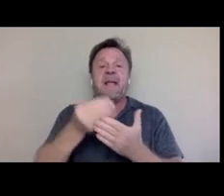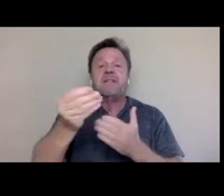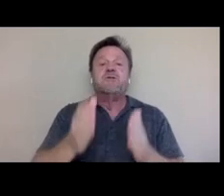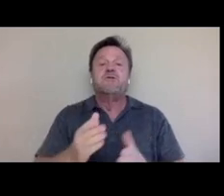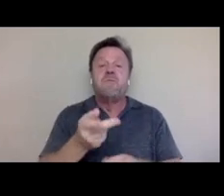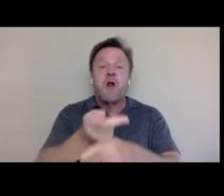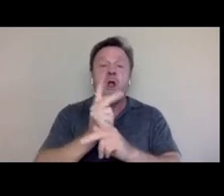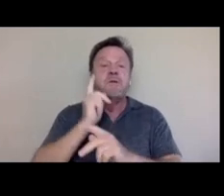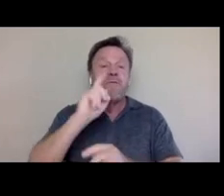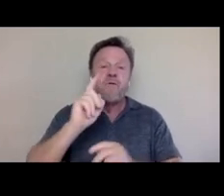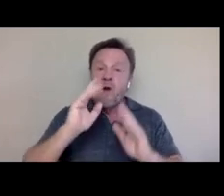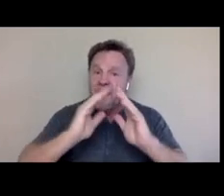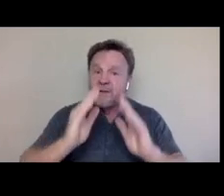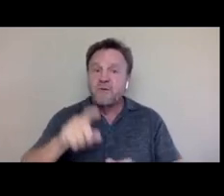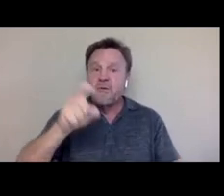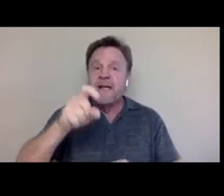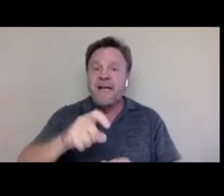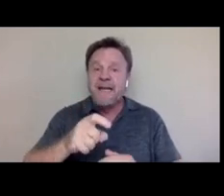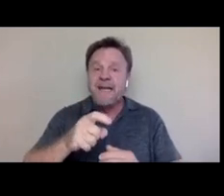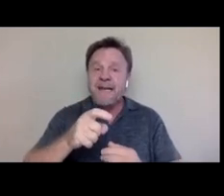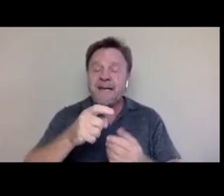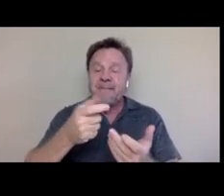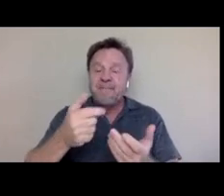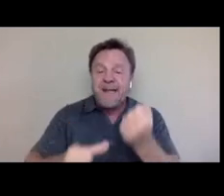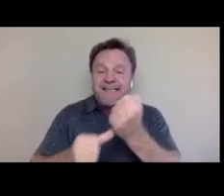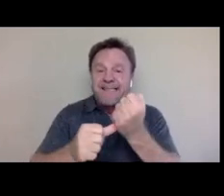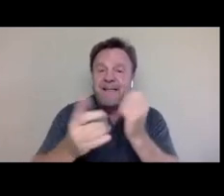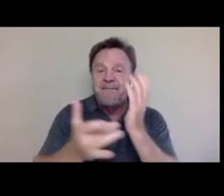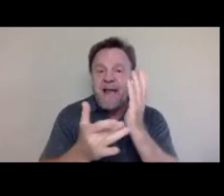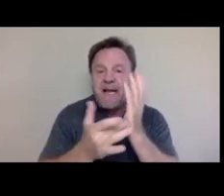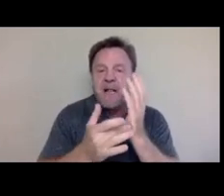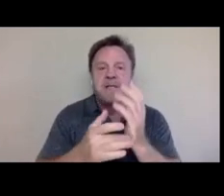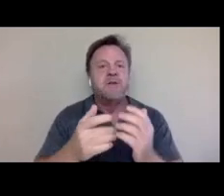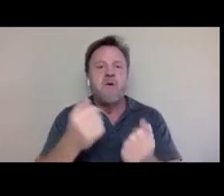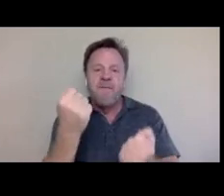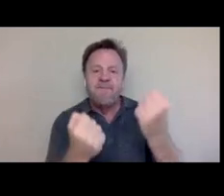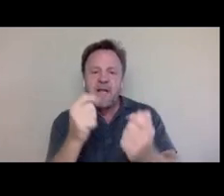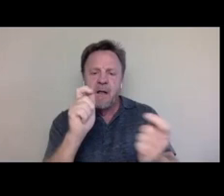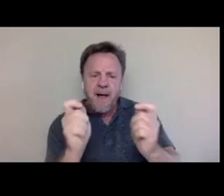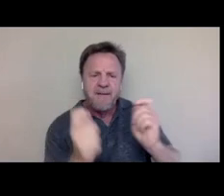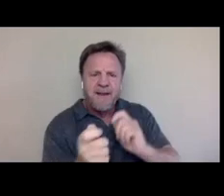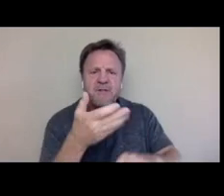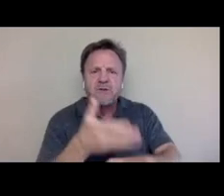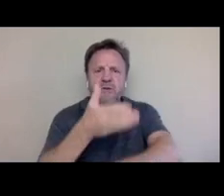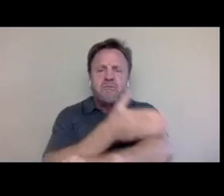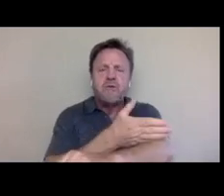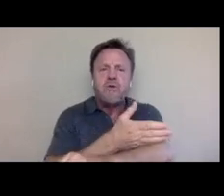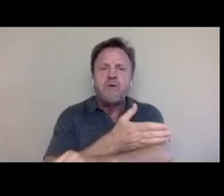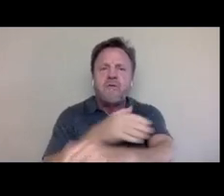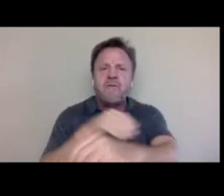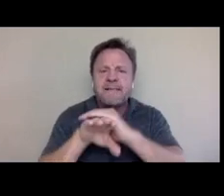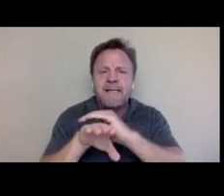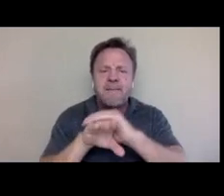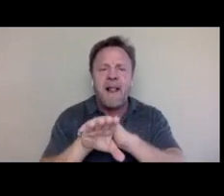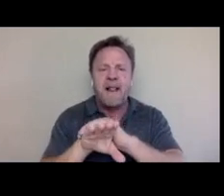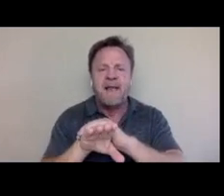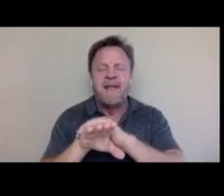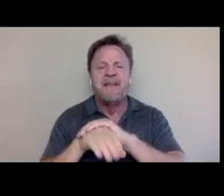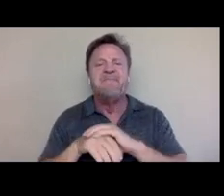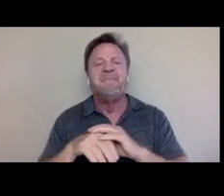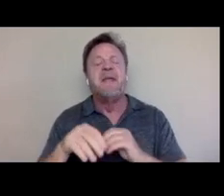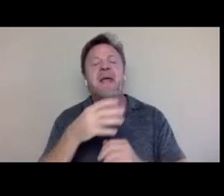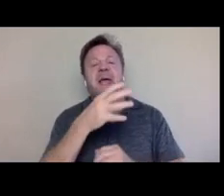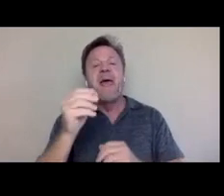that need assistive technology products or vehicle modifications to improve accessibility. And then